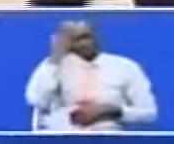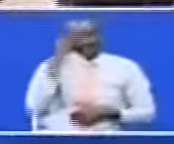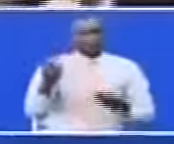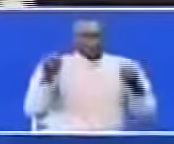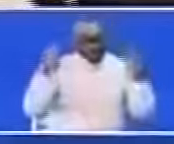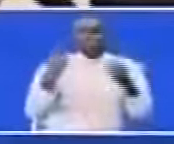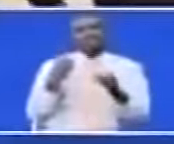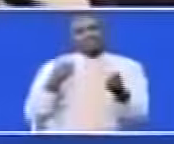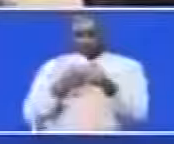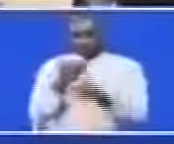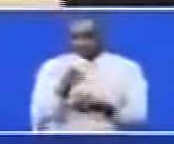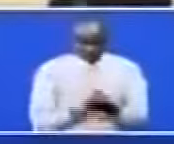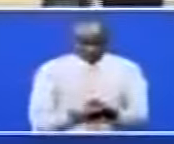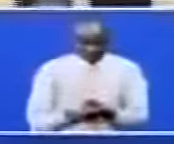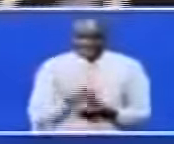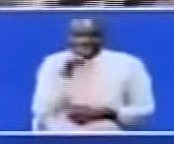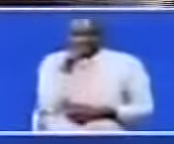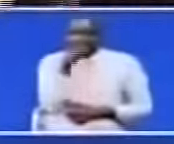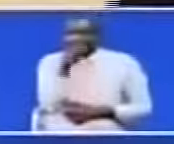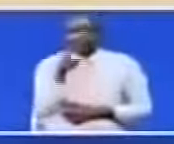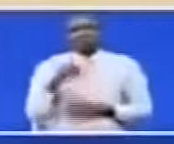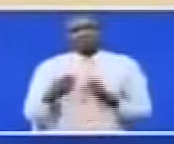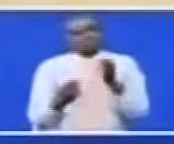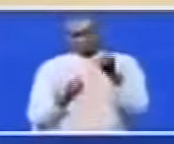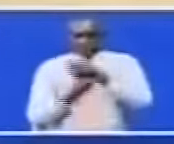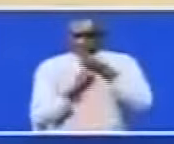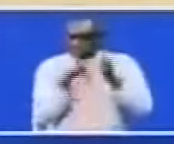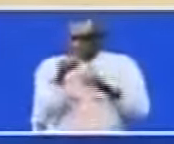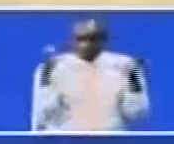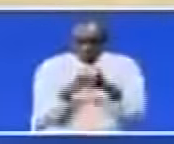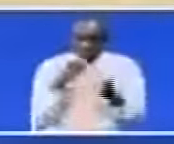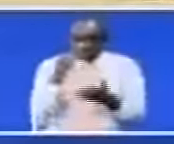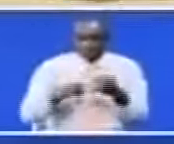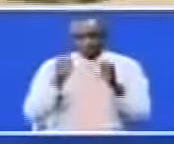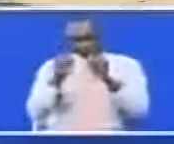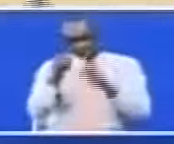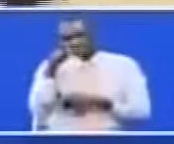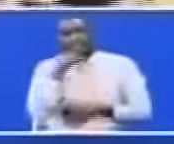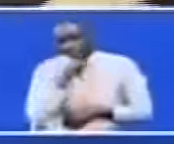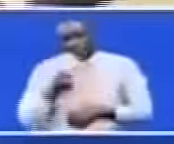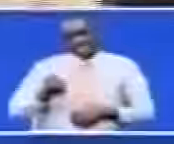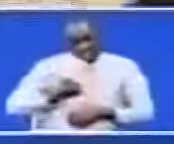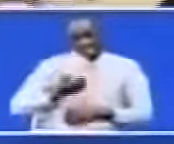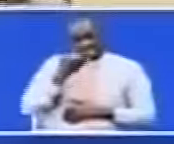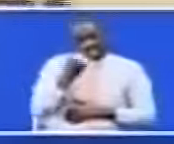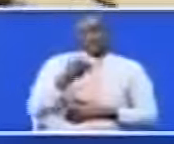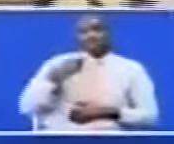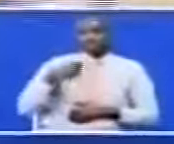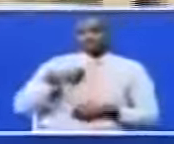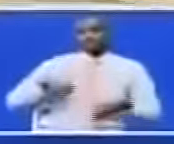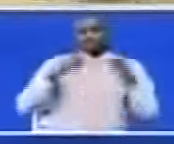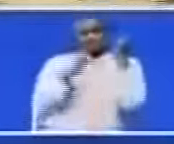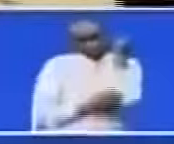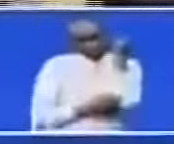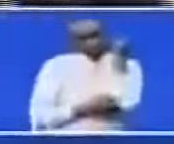game. Shamas Rugby Foundation is using the values of rugby to teach life skills education to the boys and girls living in poverty